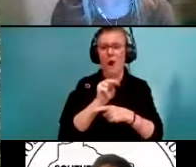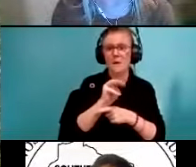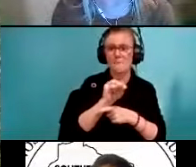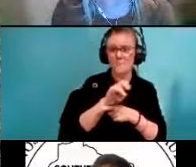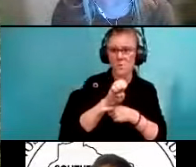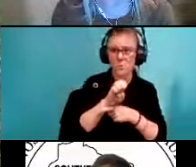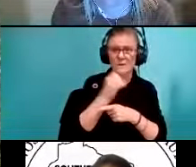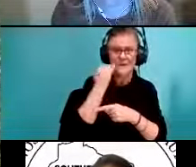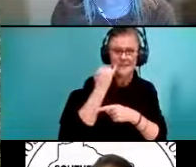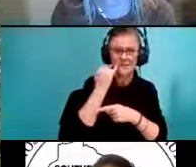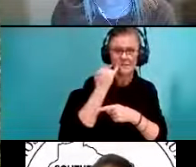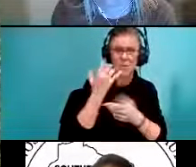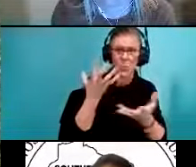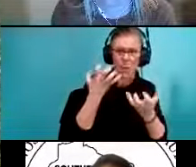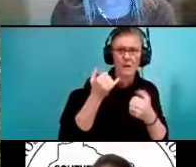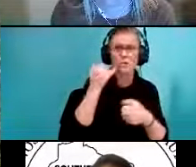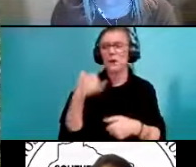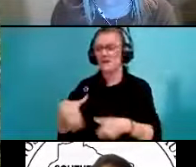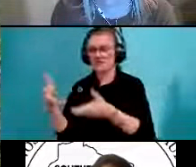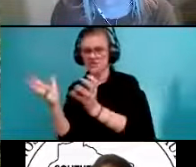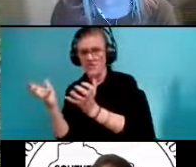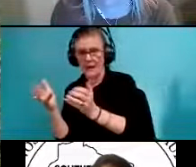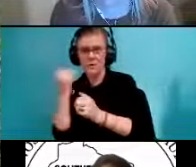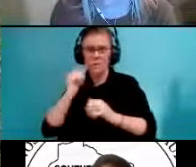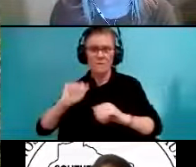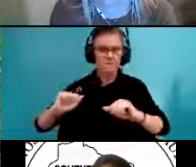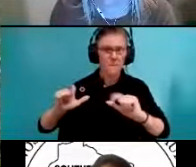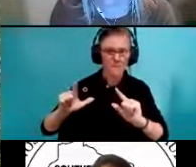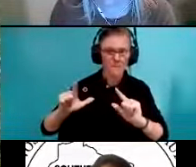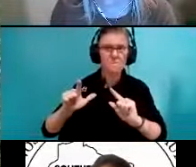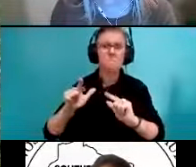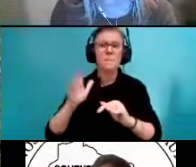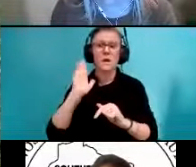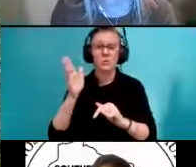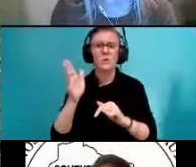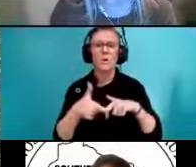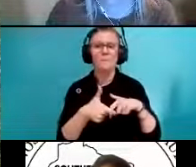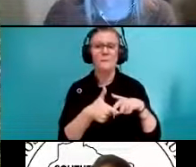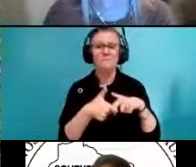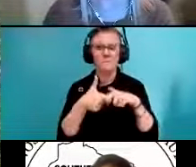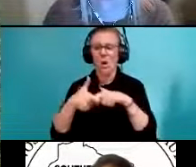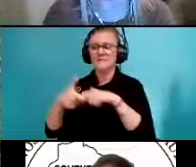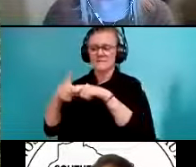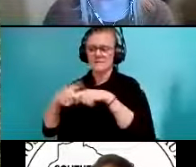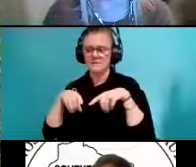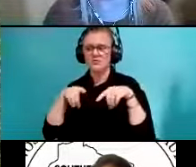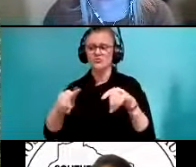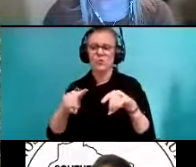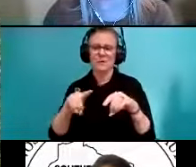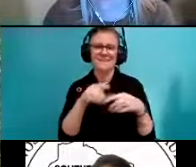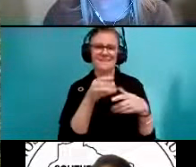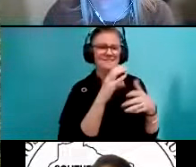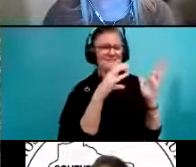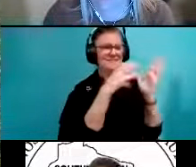question, or you can use the chat function. And we will be pausing periodically at the end of each section